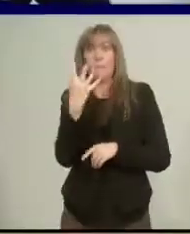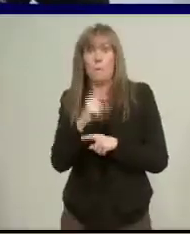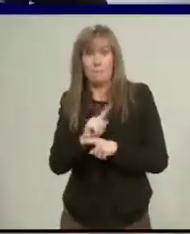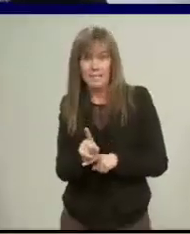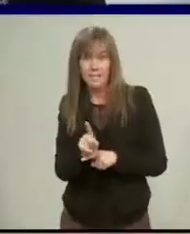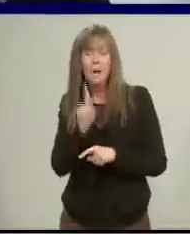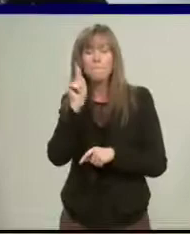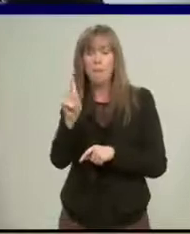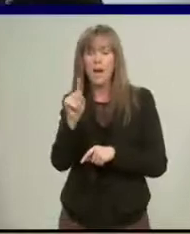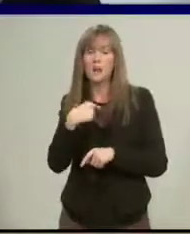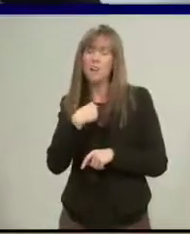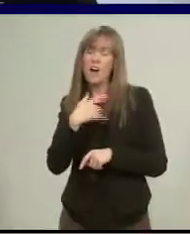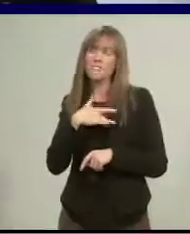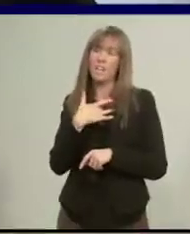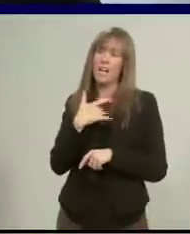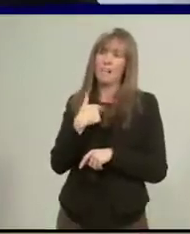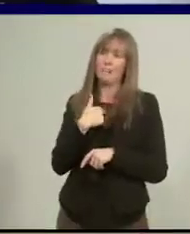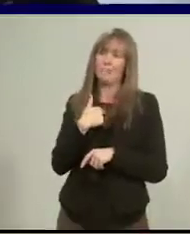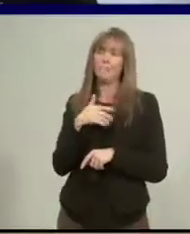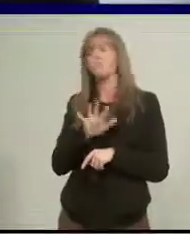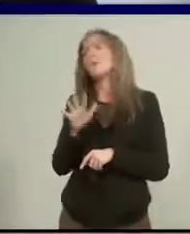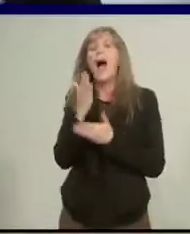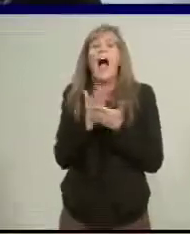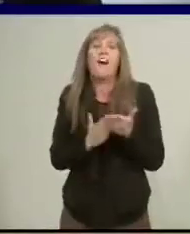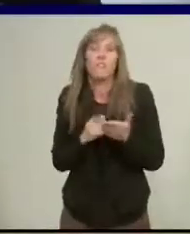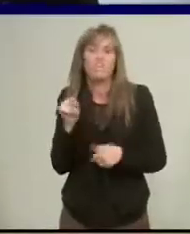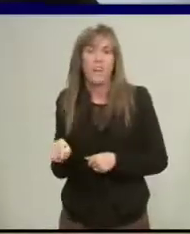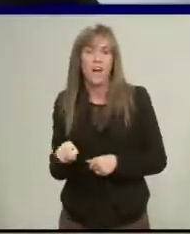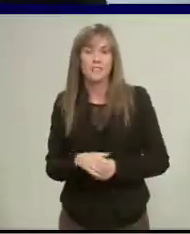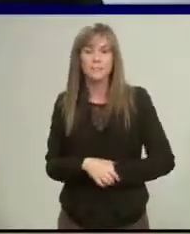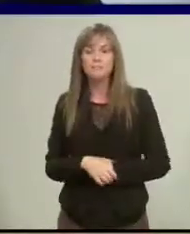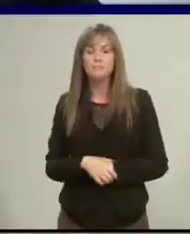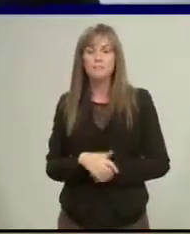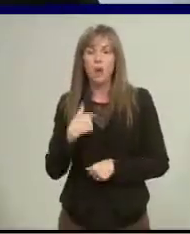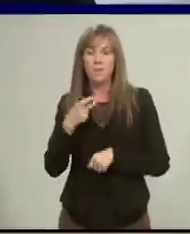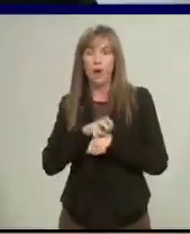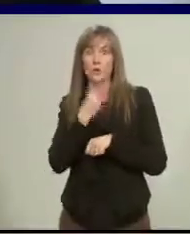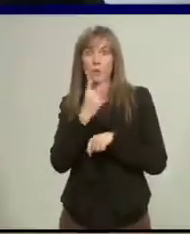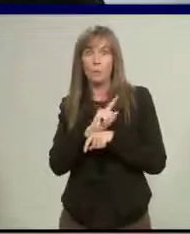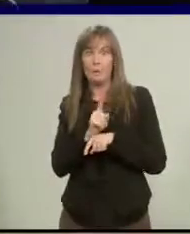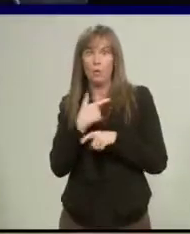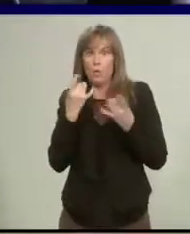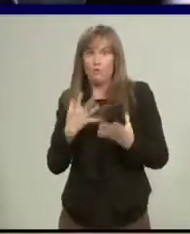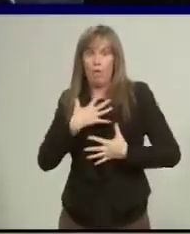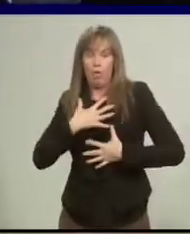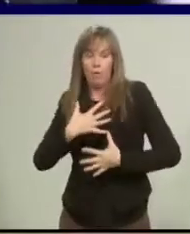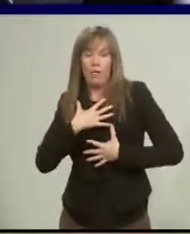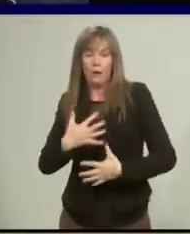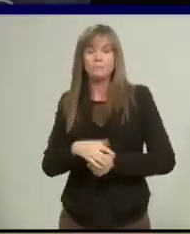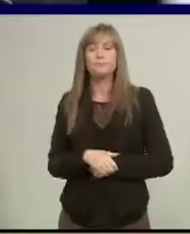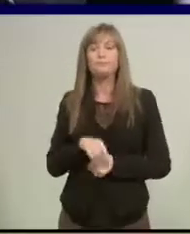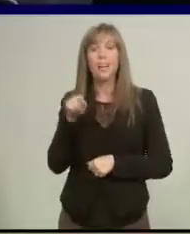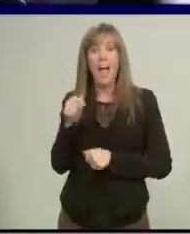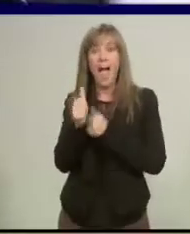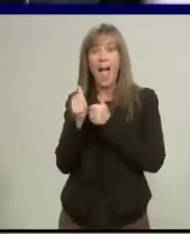but I'm gathering I'm going to go about half of that. I've been on here for about 2 minutes and I'm puffing already. These athletes spent